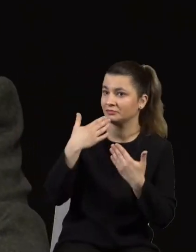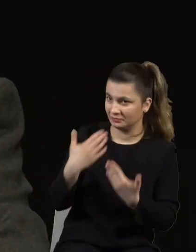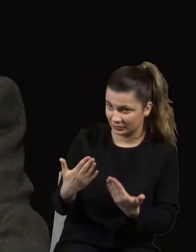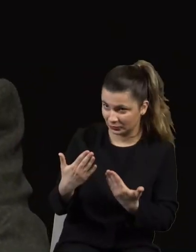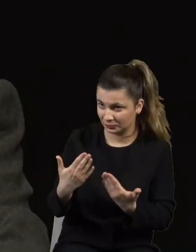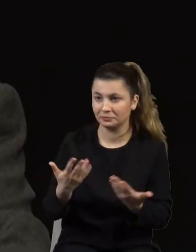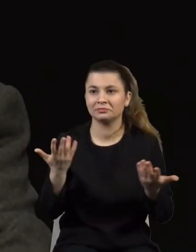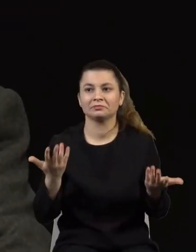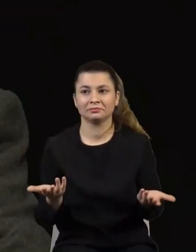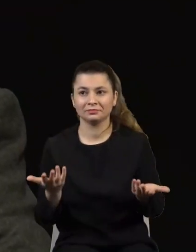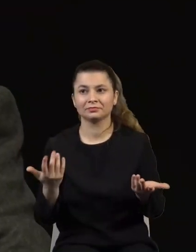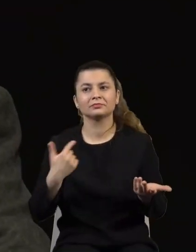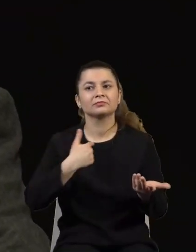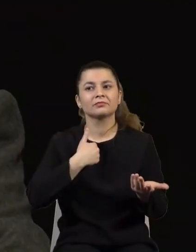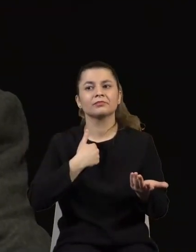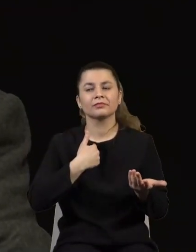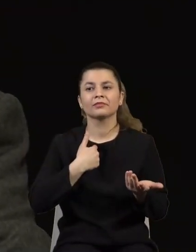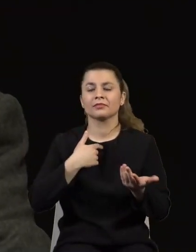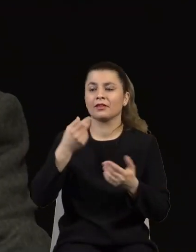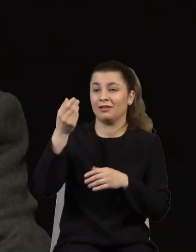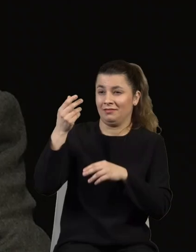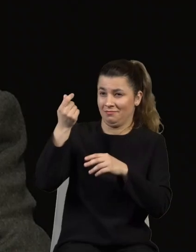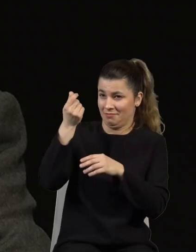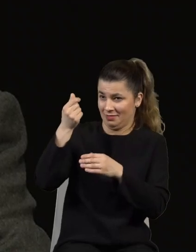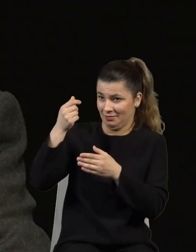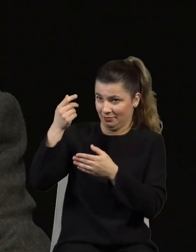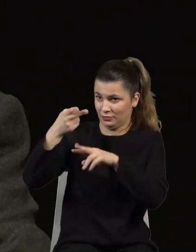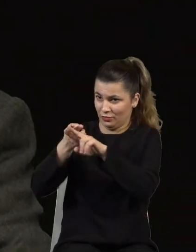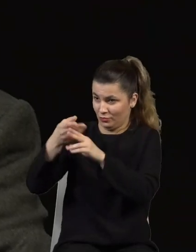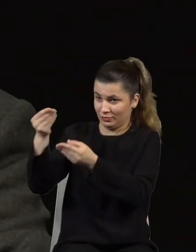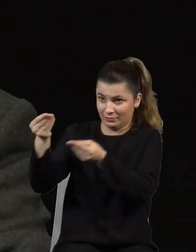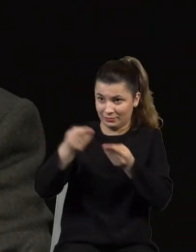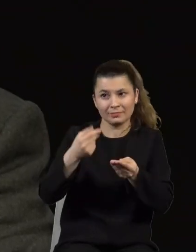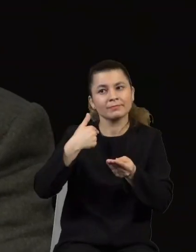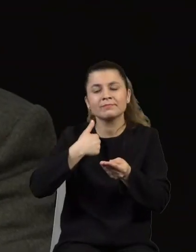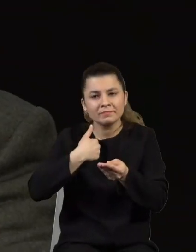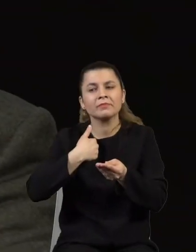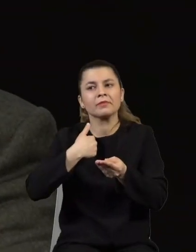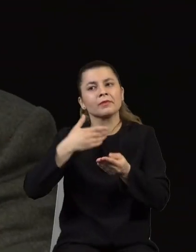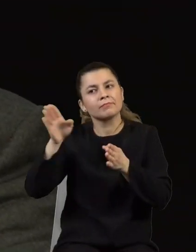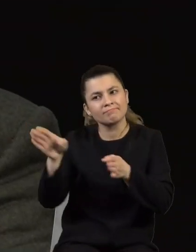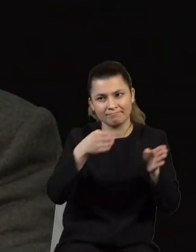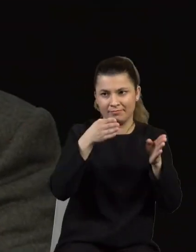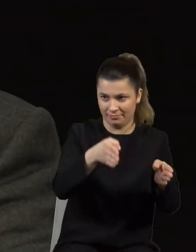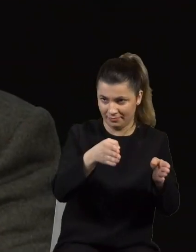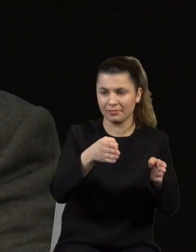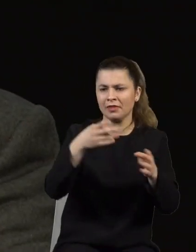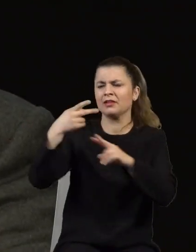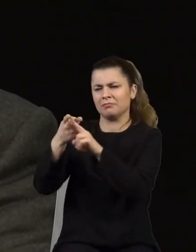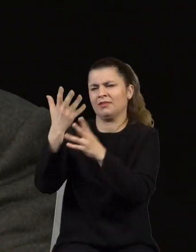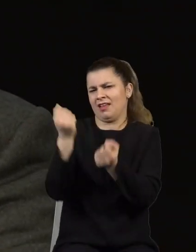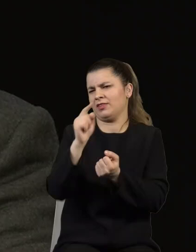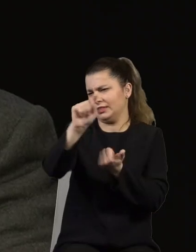the opportunities. Of course, there are instruments, and there will be, these instruments will also be developed in